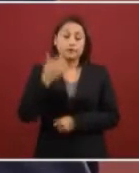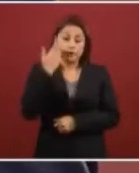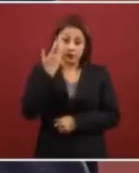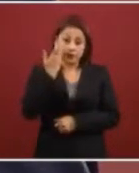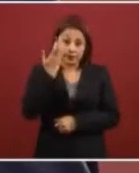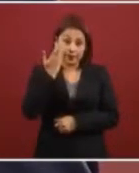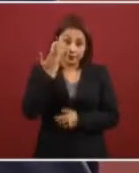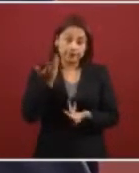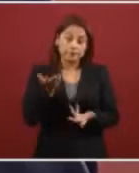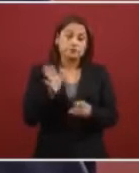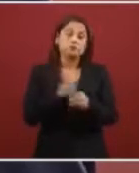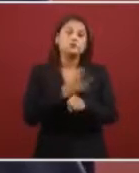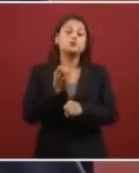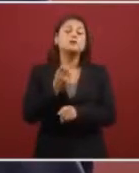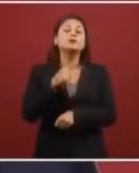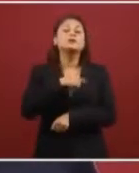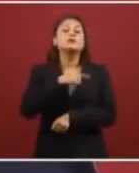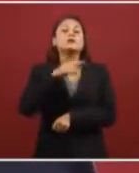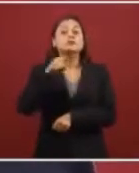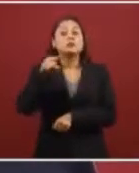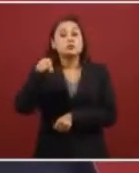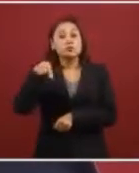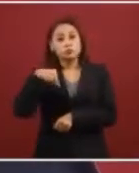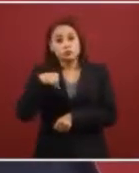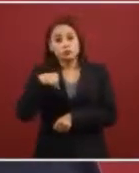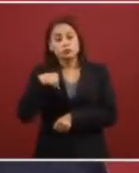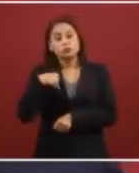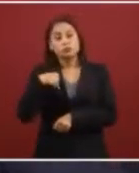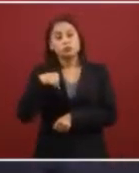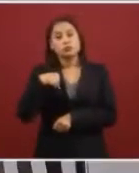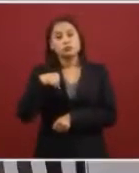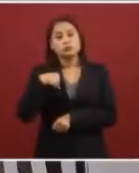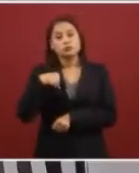a decir, I will say a